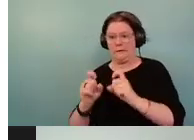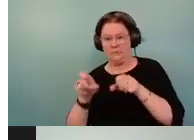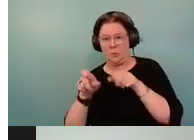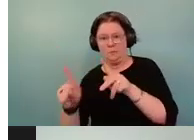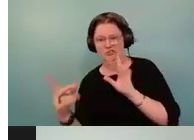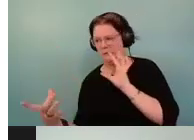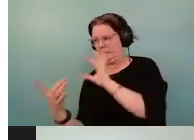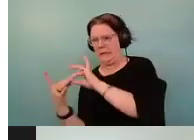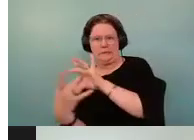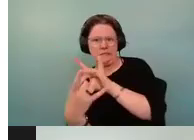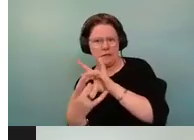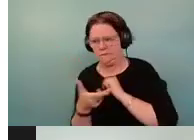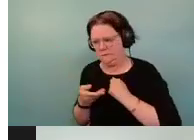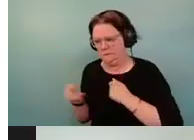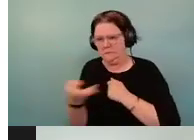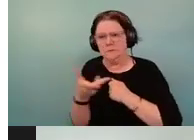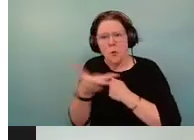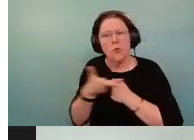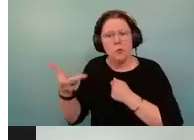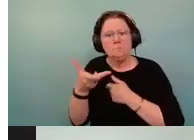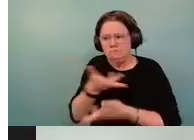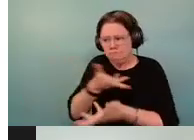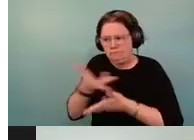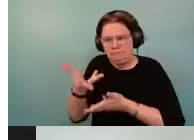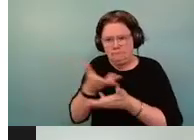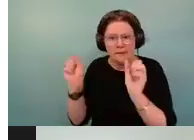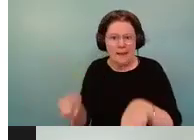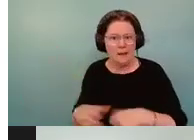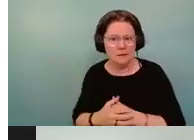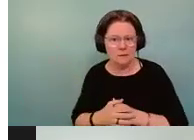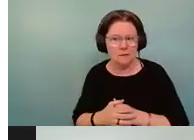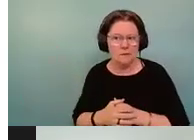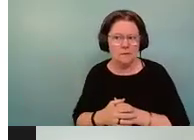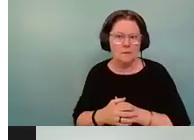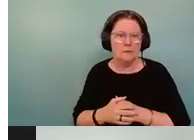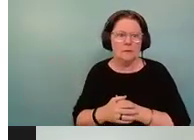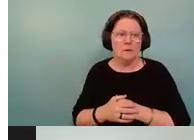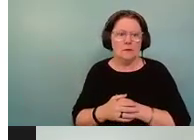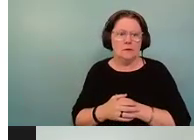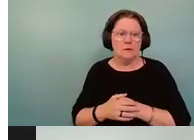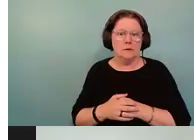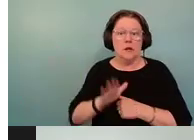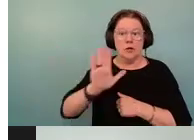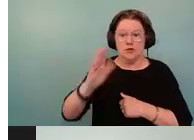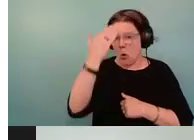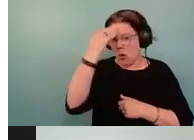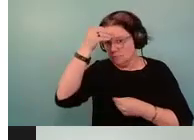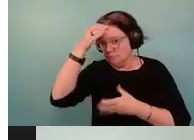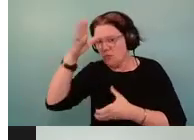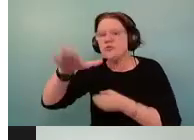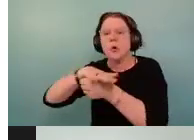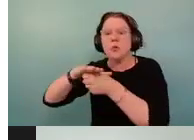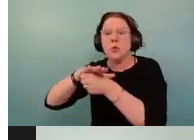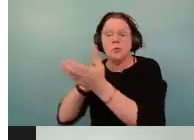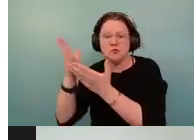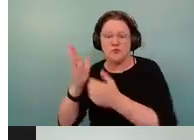to connect with us, and we can co-advocate together. And I truly feel that with your knowledge of your local services